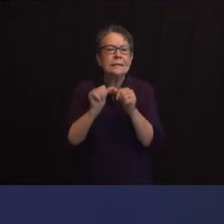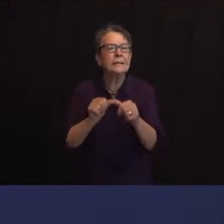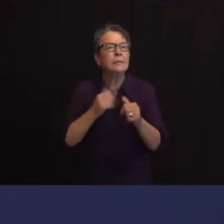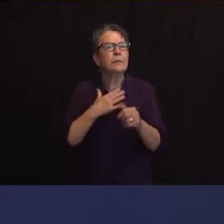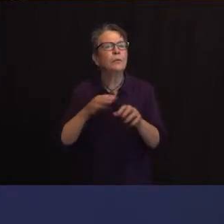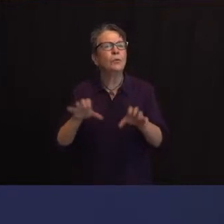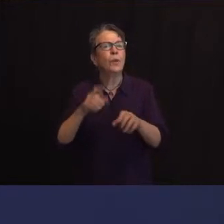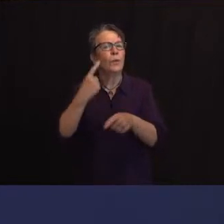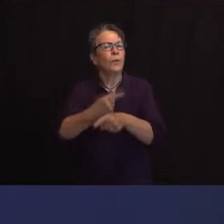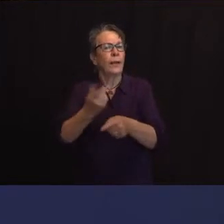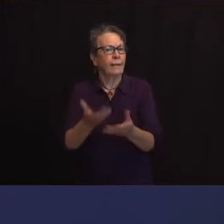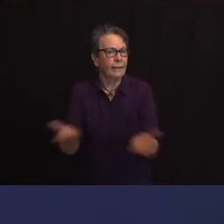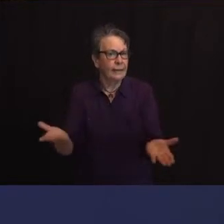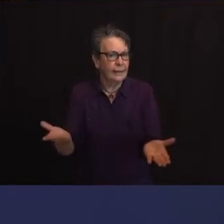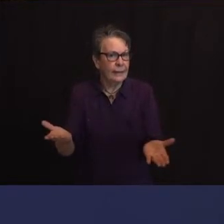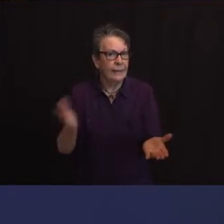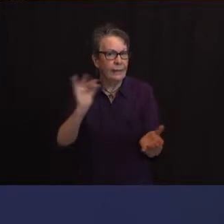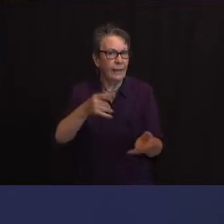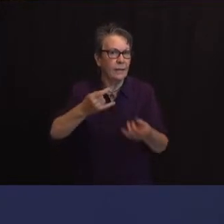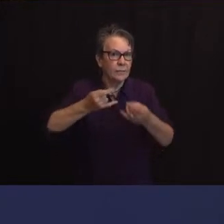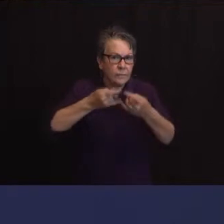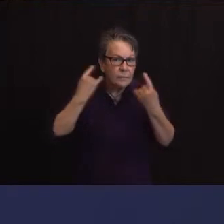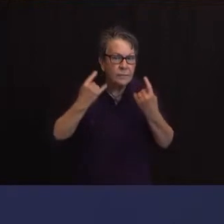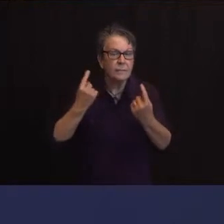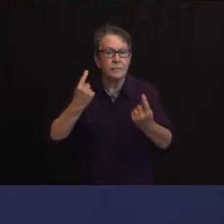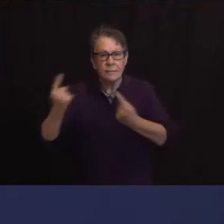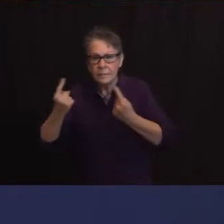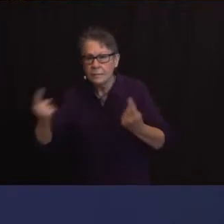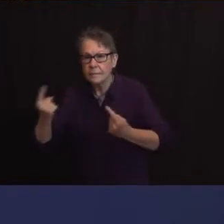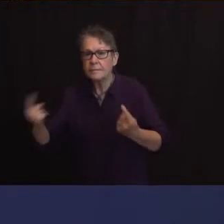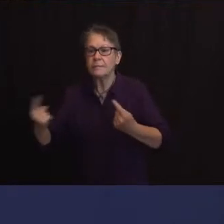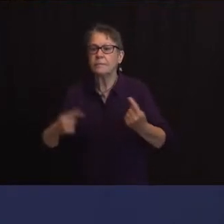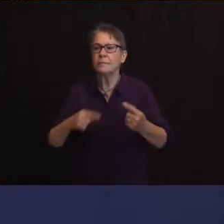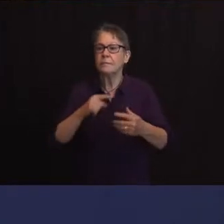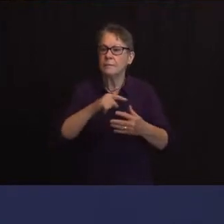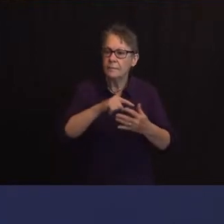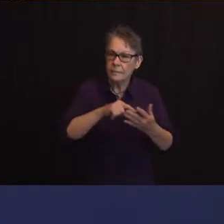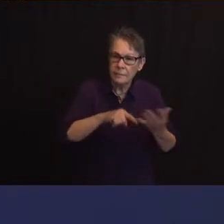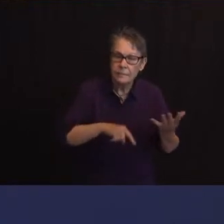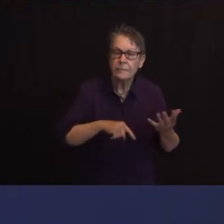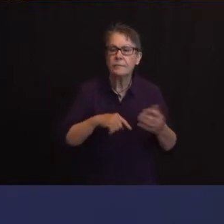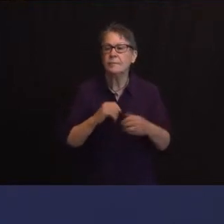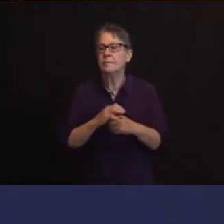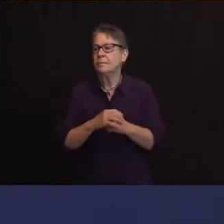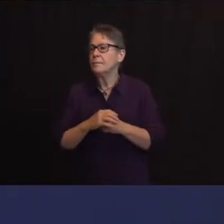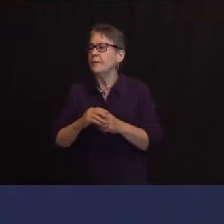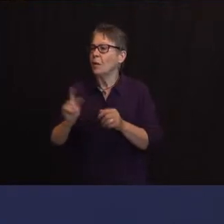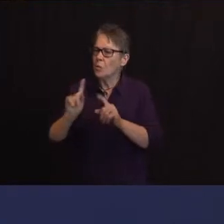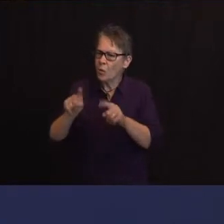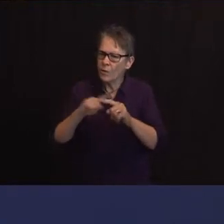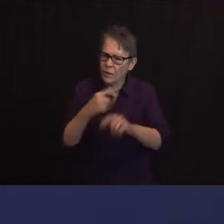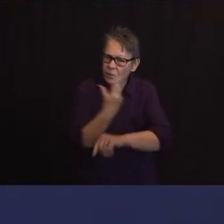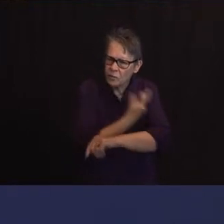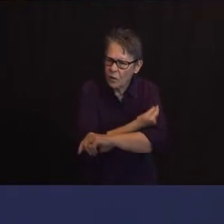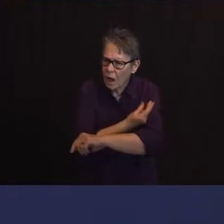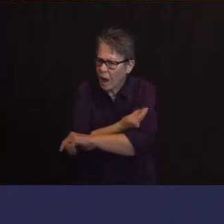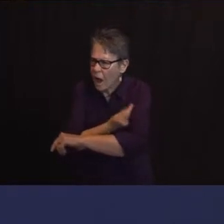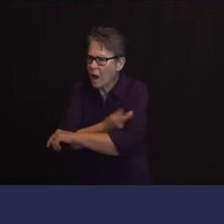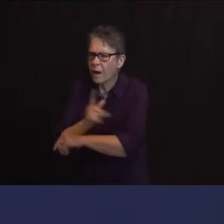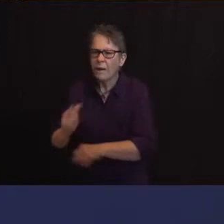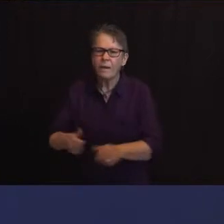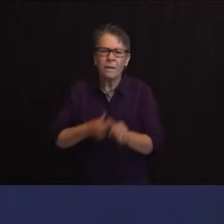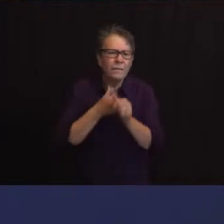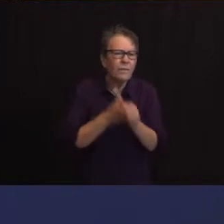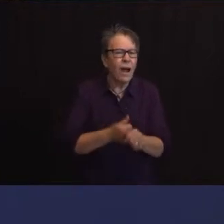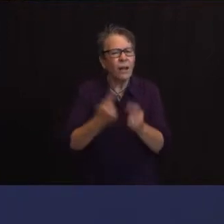it's proprietors, individuals getting their shots, doing the smart public health stuff. It feels